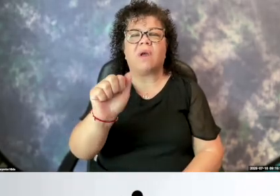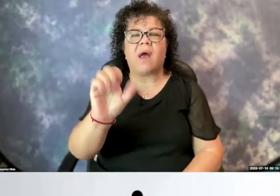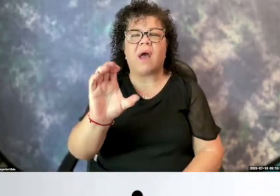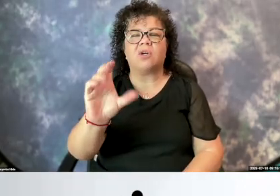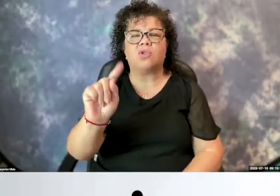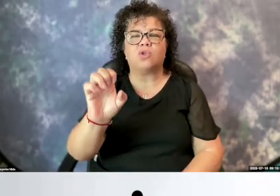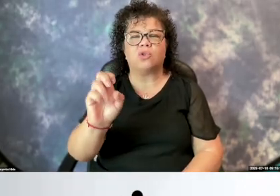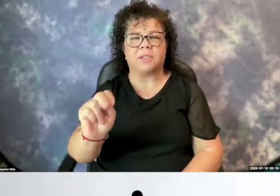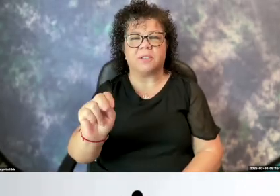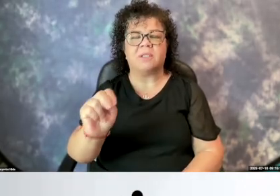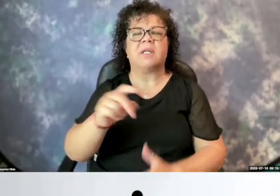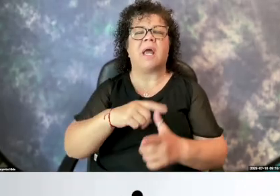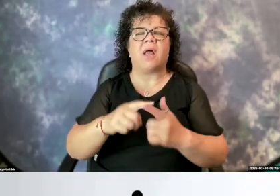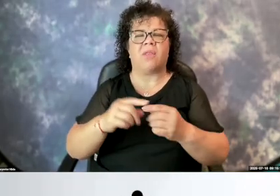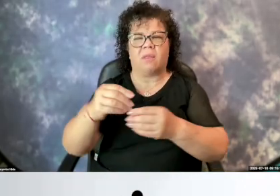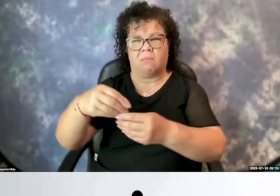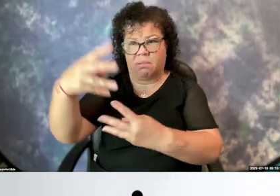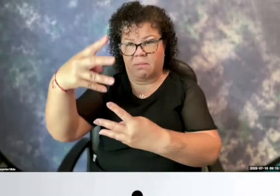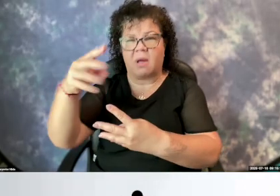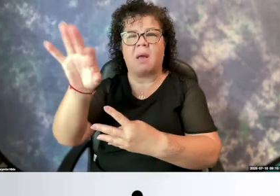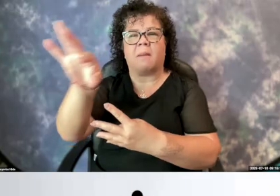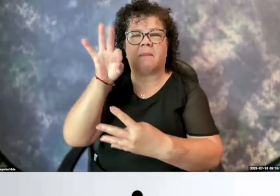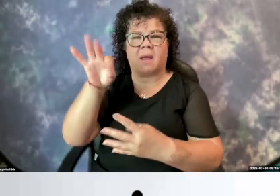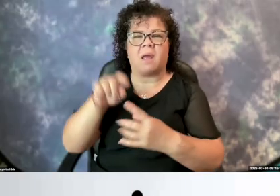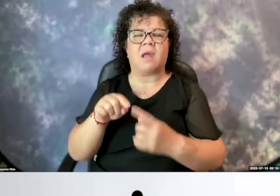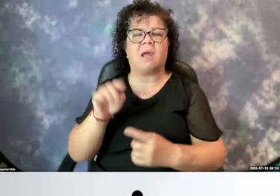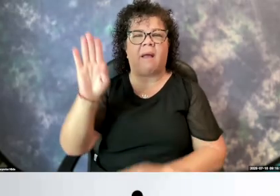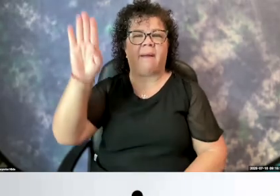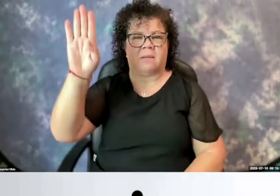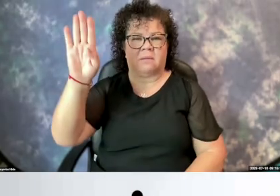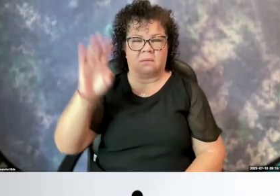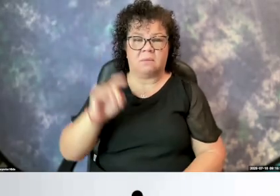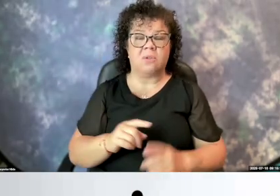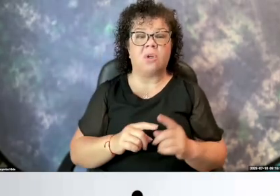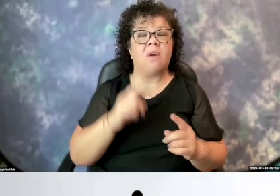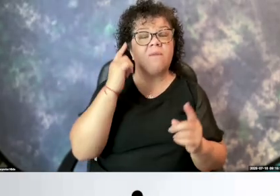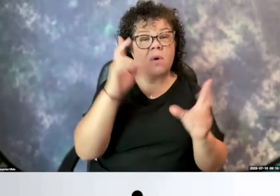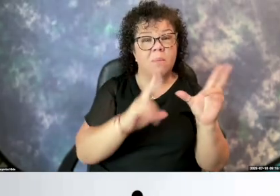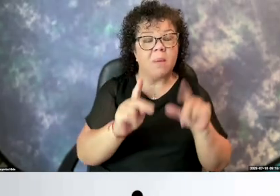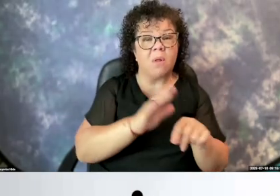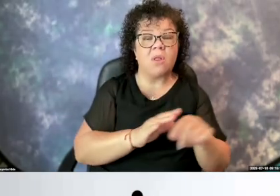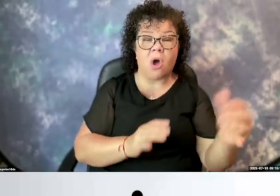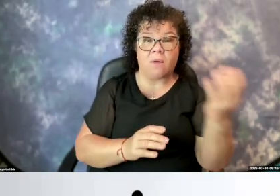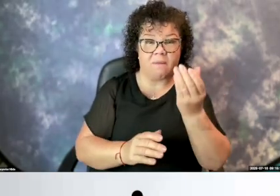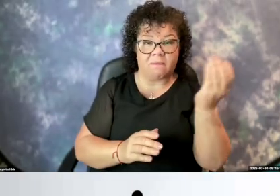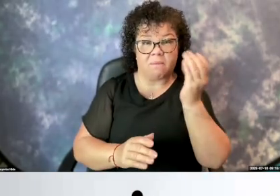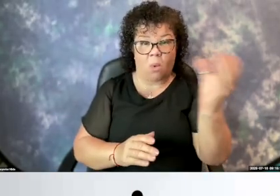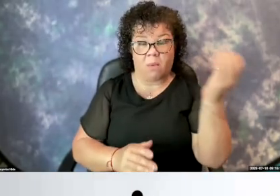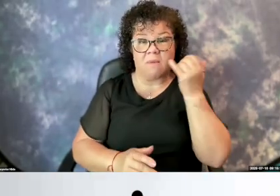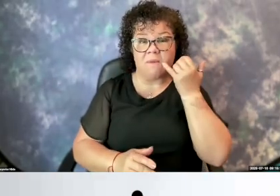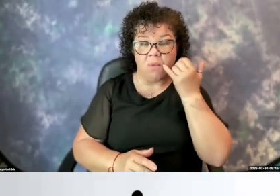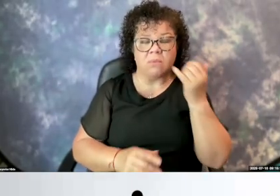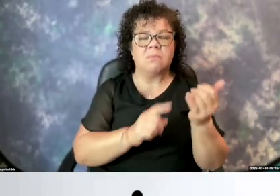you may need to click on the React or Reactions option on the Zoom navigation bar, and then click on Raise